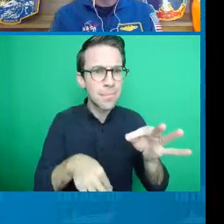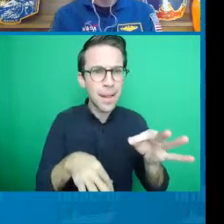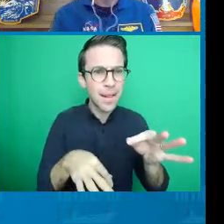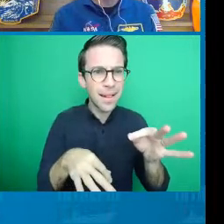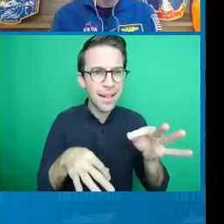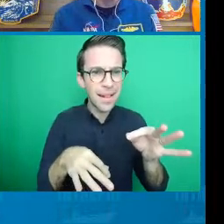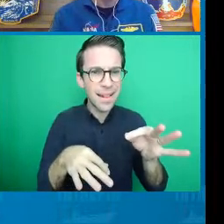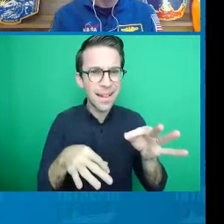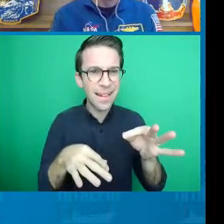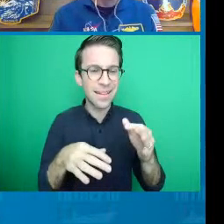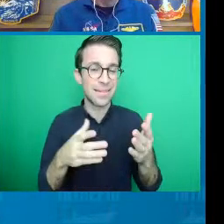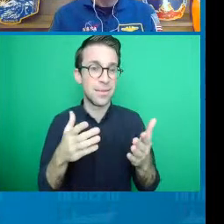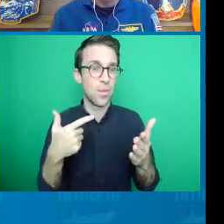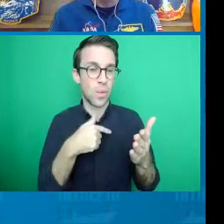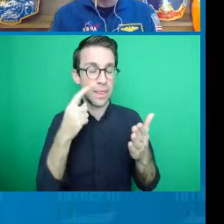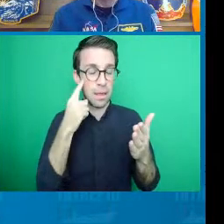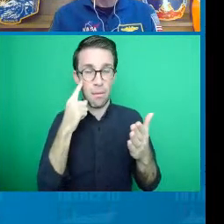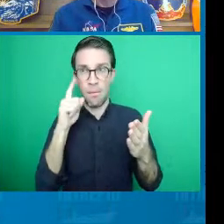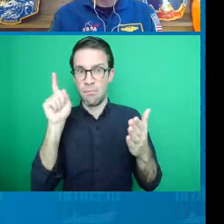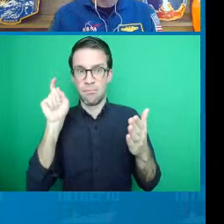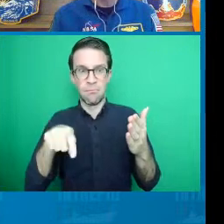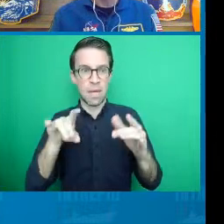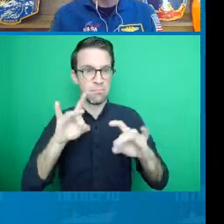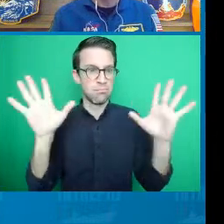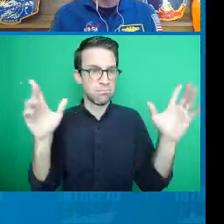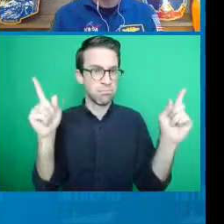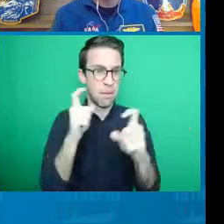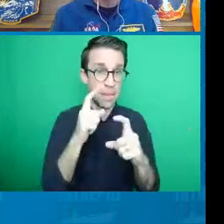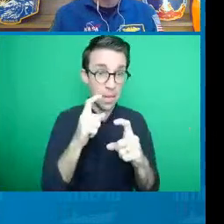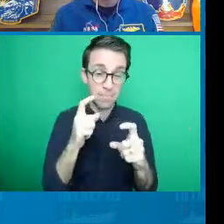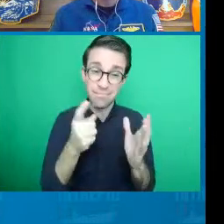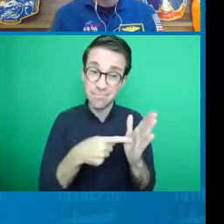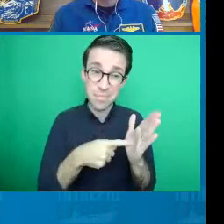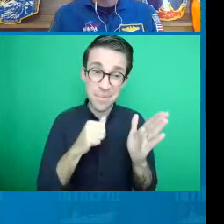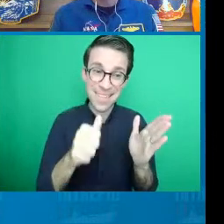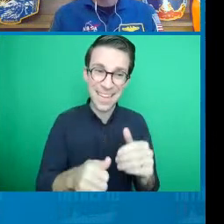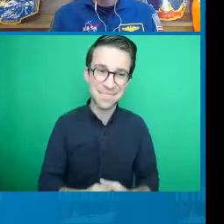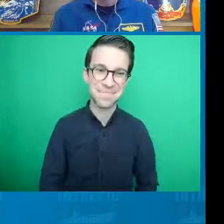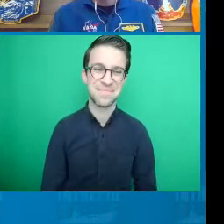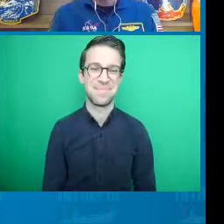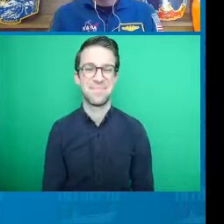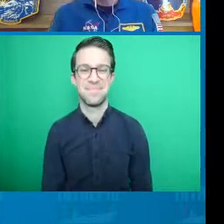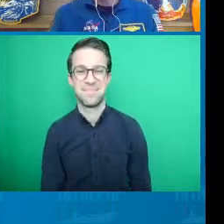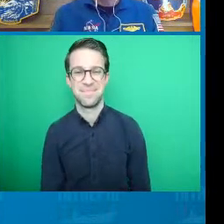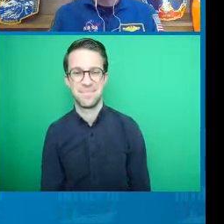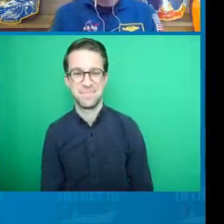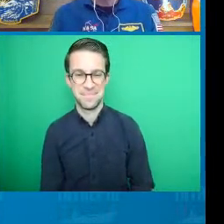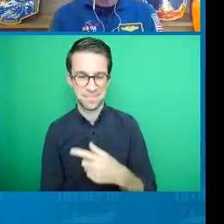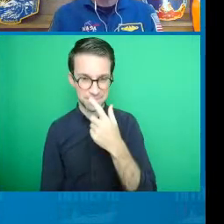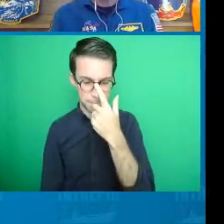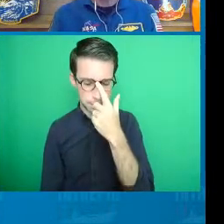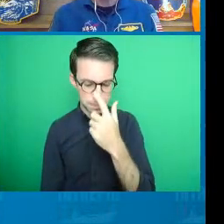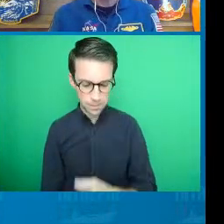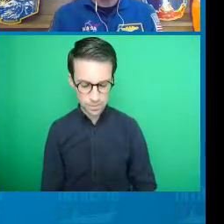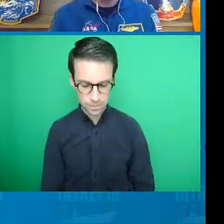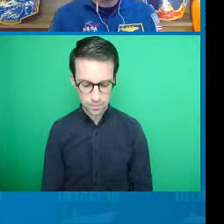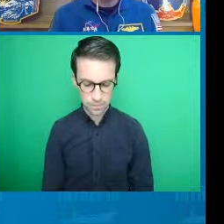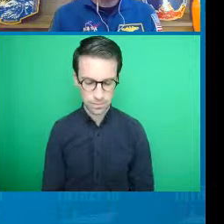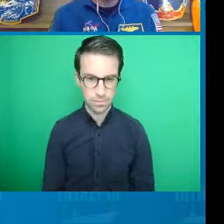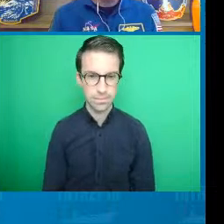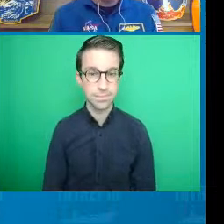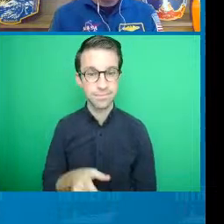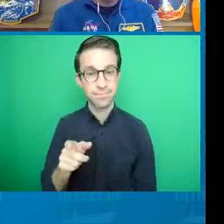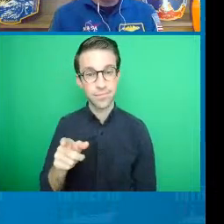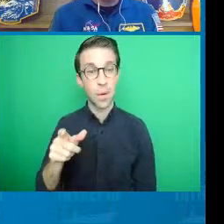as complicated as it seems. And this is a perfect example of that. So I returned to Earth after my first flight,